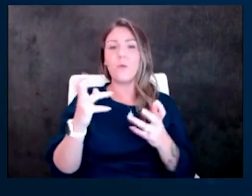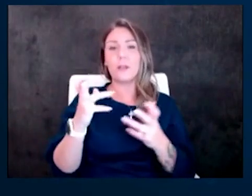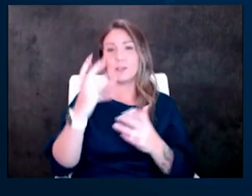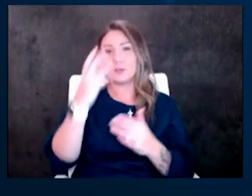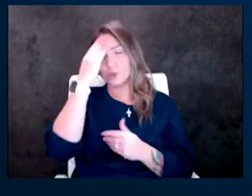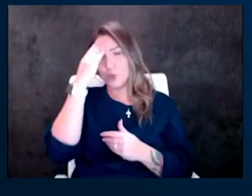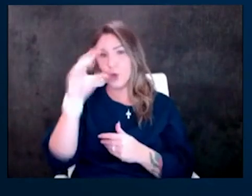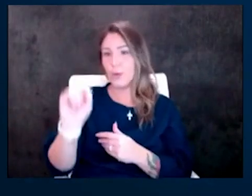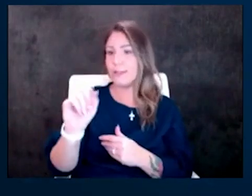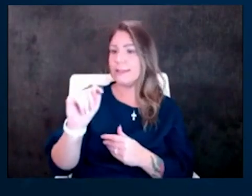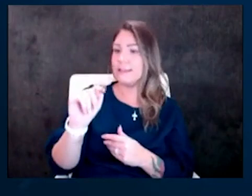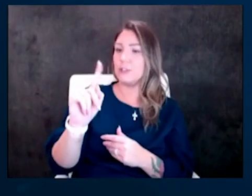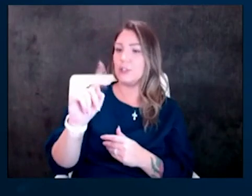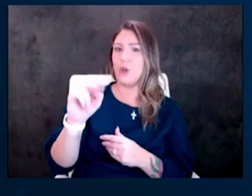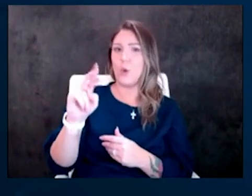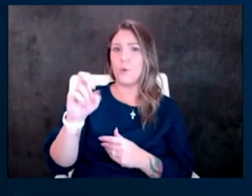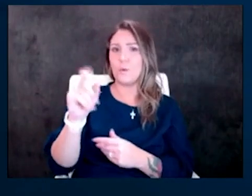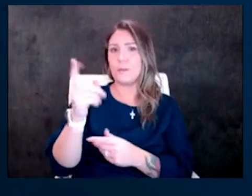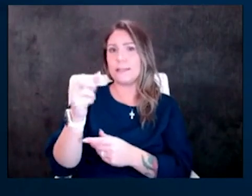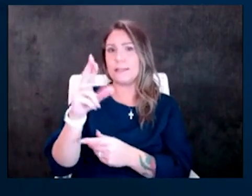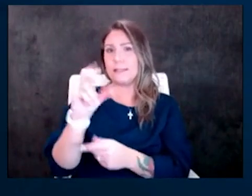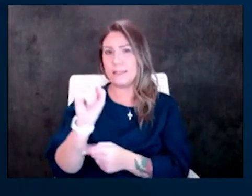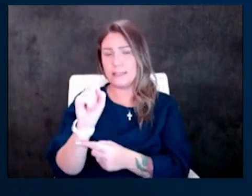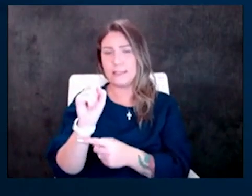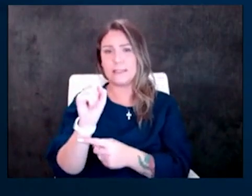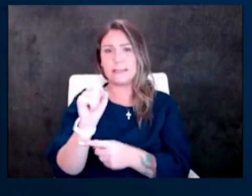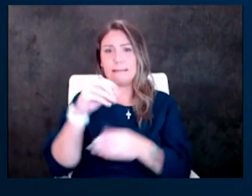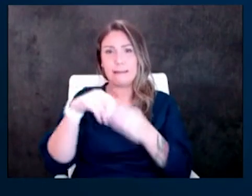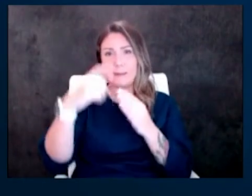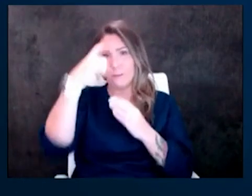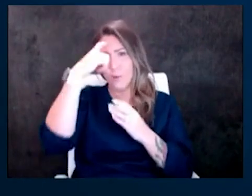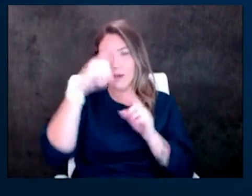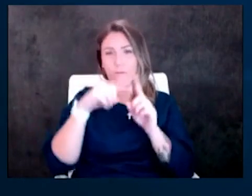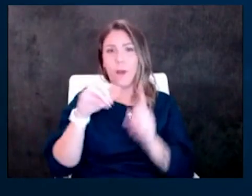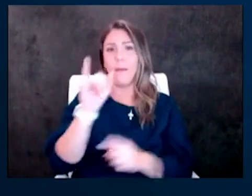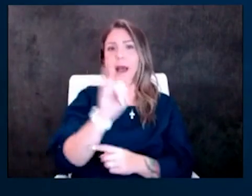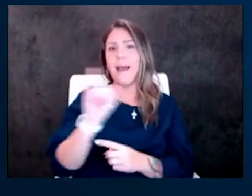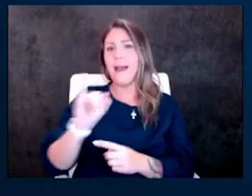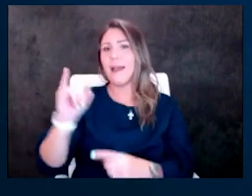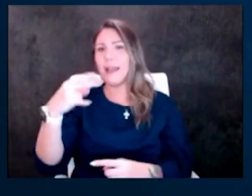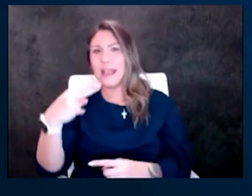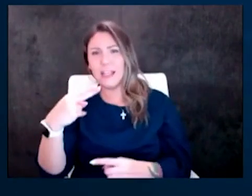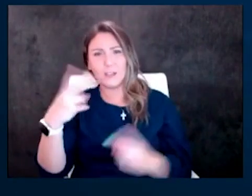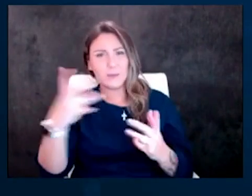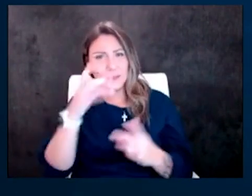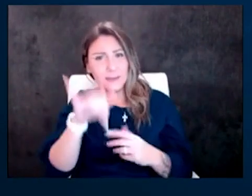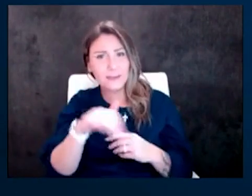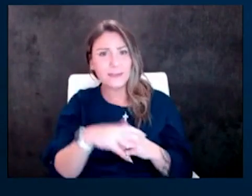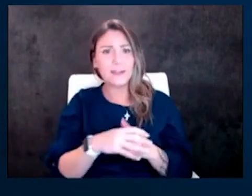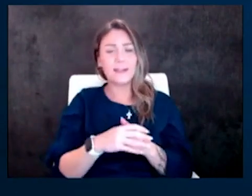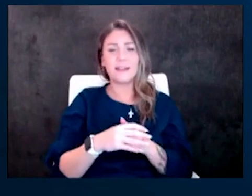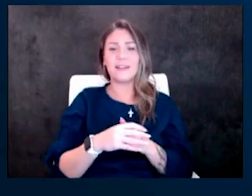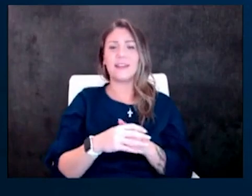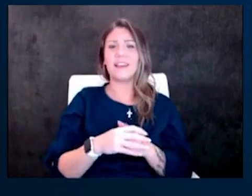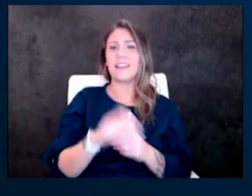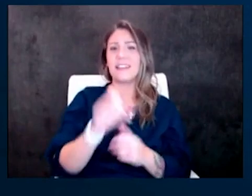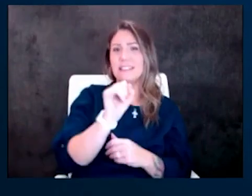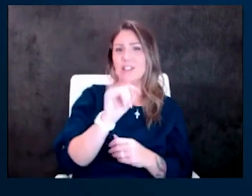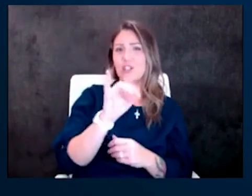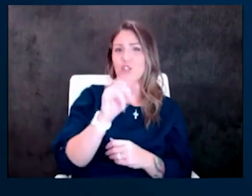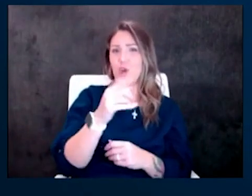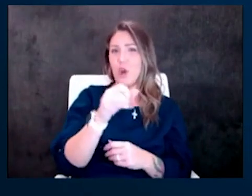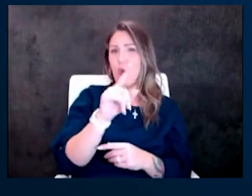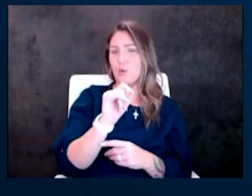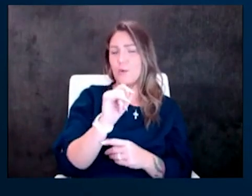in the brain from IIH. I'm not sure what that is, so tell us what IIH is. Alan, what do you think? Does What's stenosis put you at higher risk of blood clots